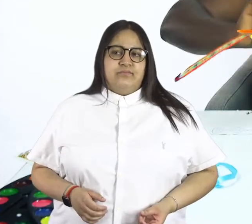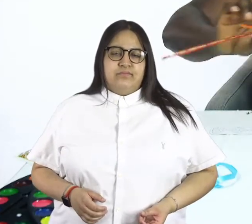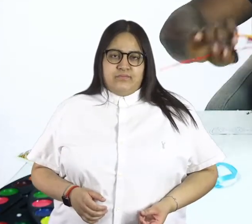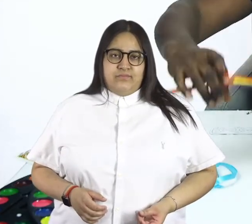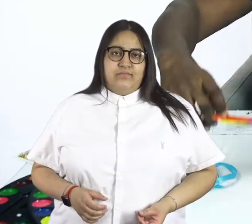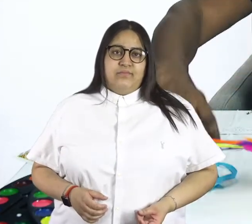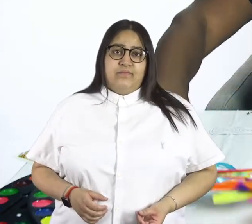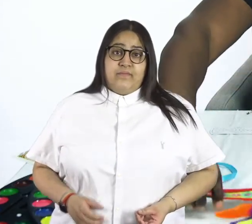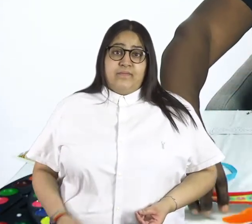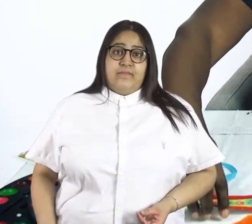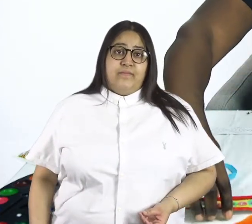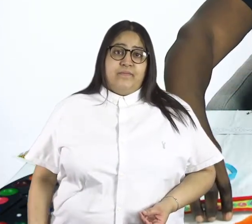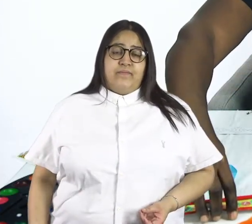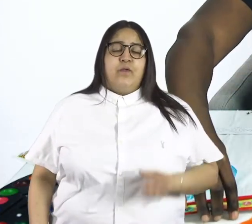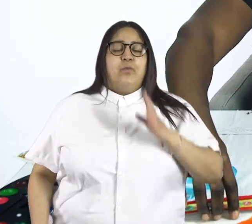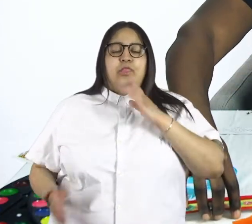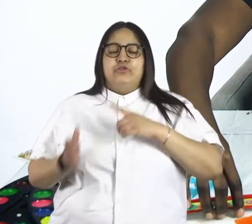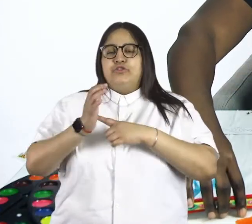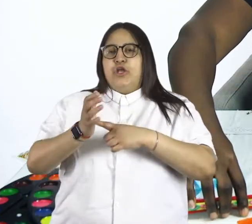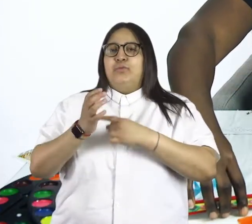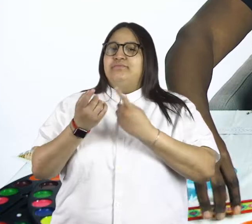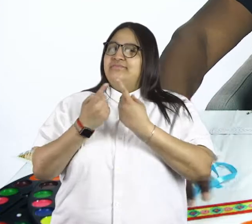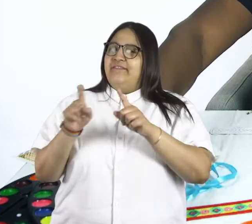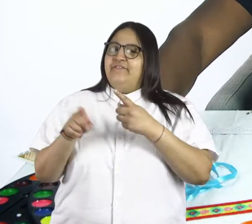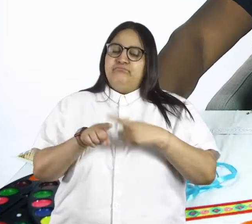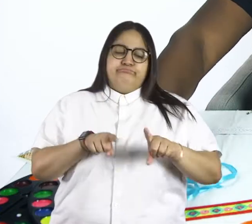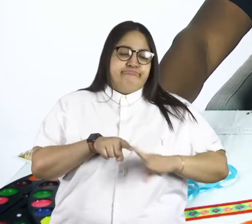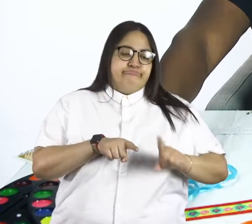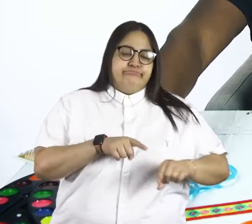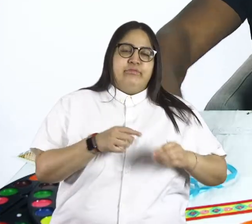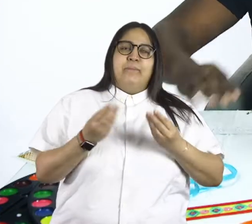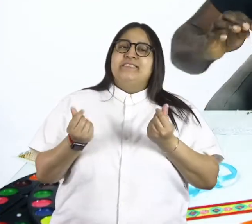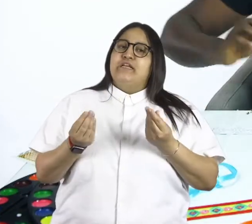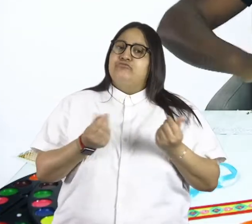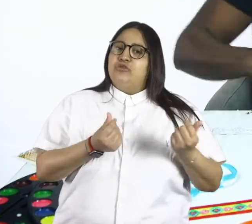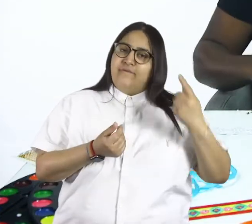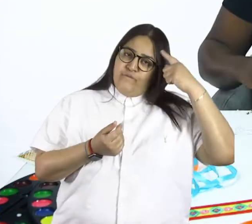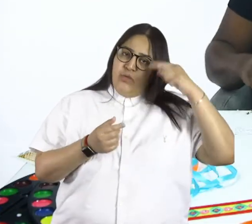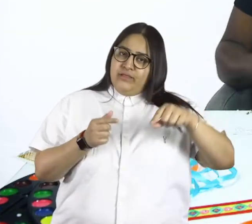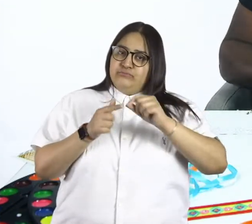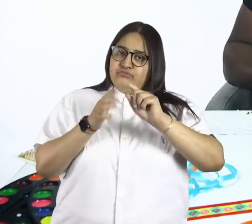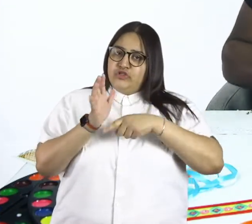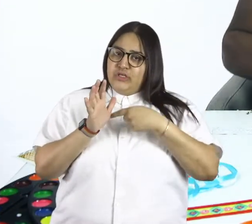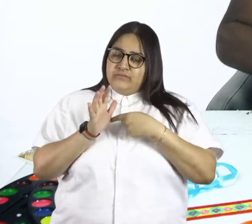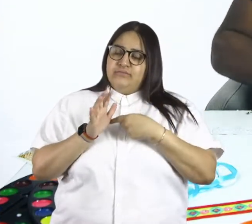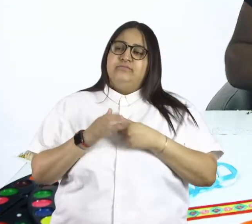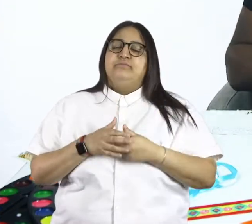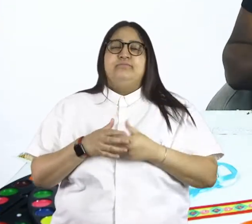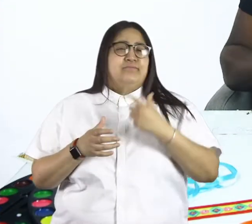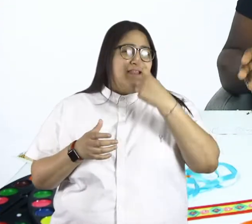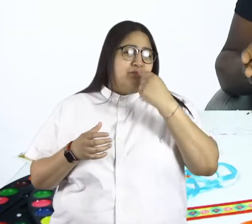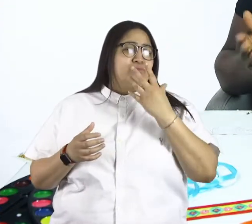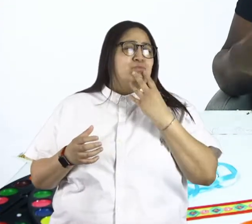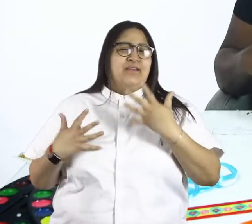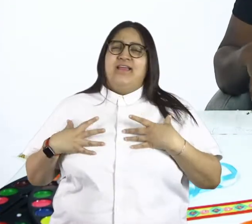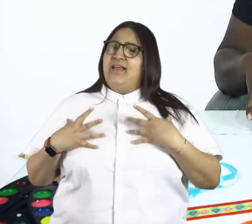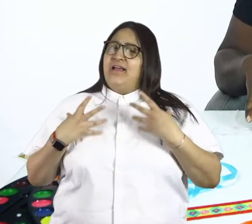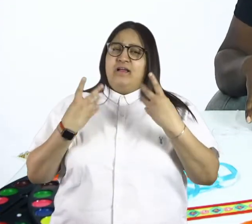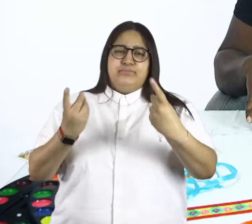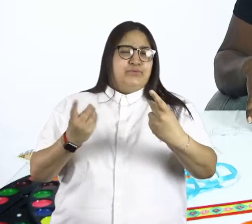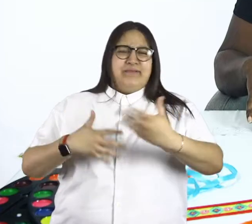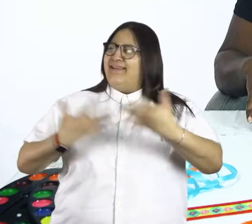through the various materials that you will need for this project. Bearing in mind, you can use anything you want. You don't have to stick to what I have